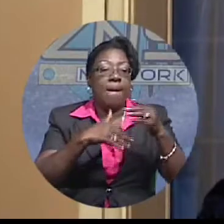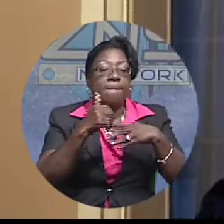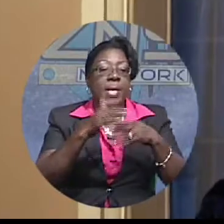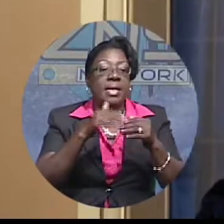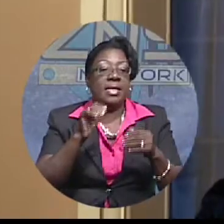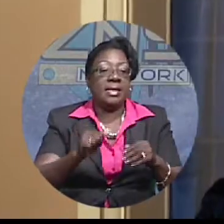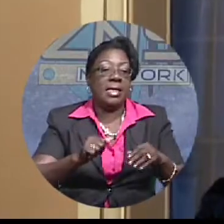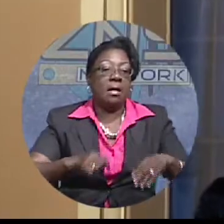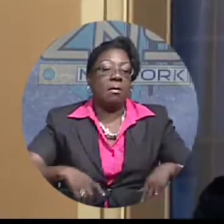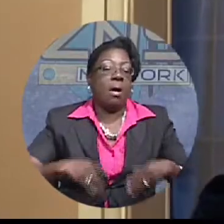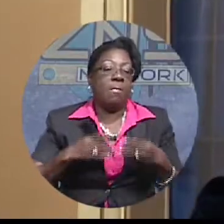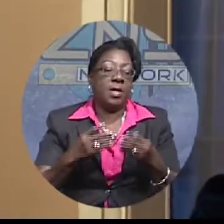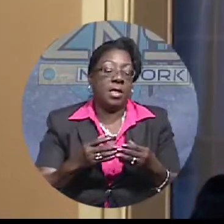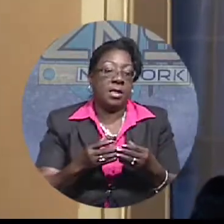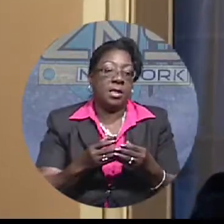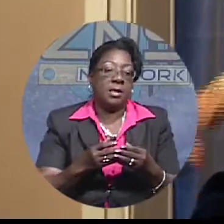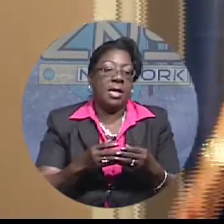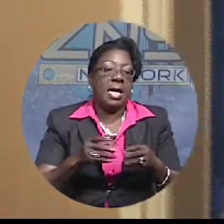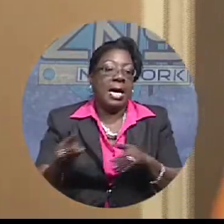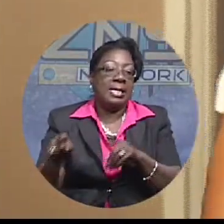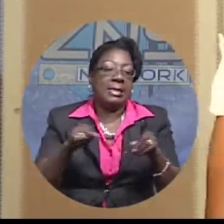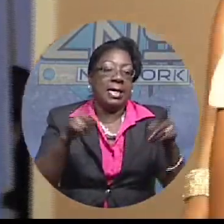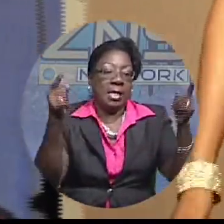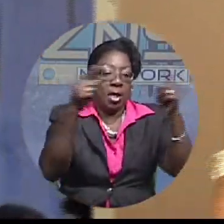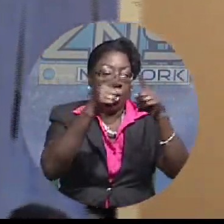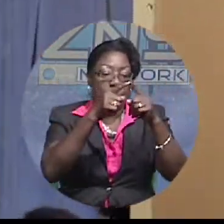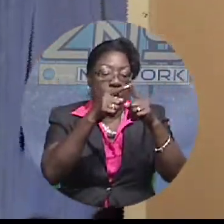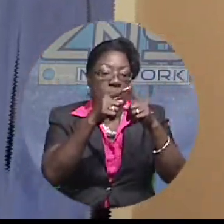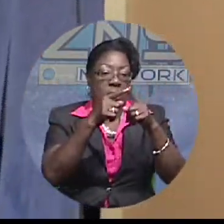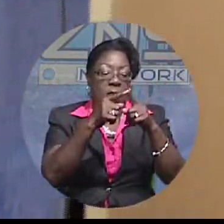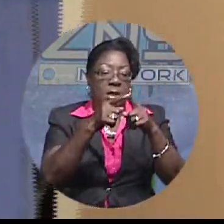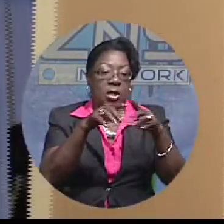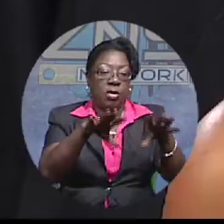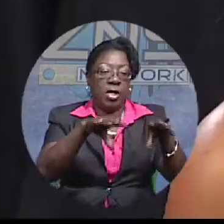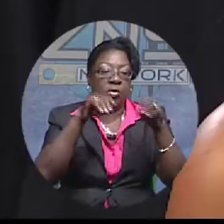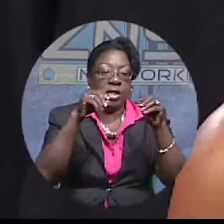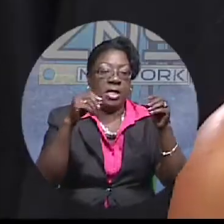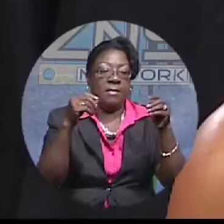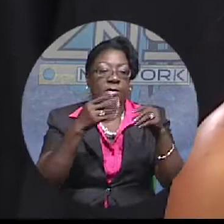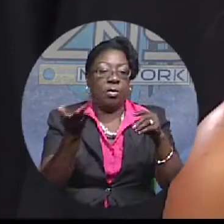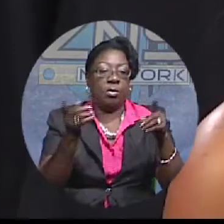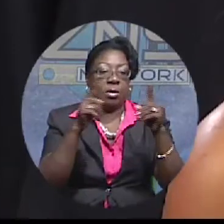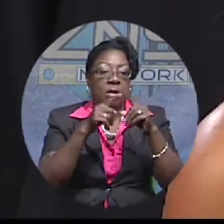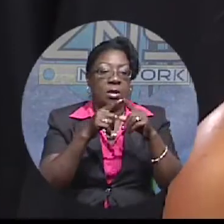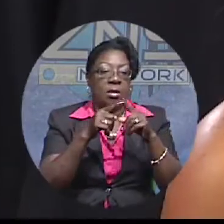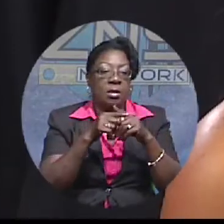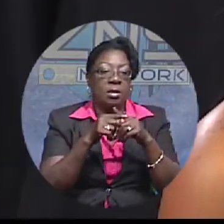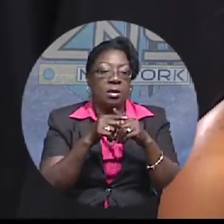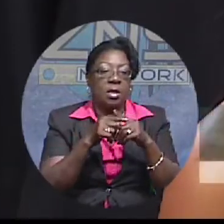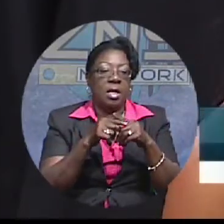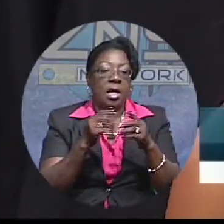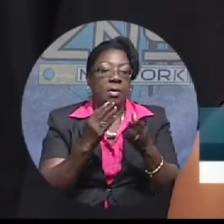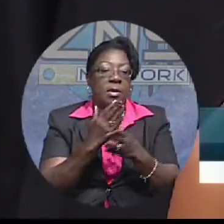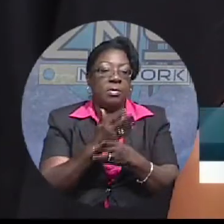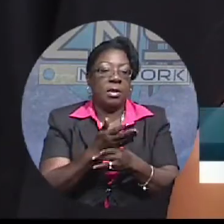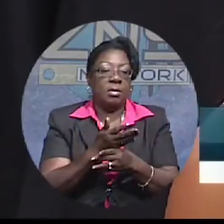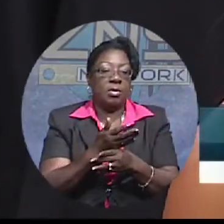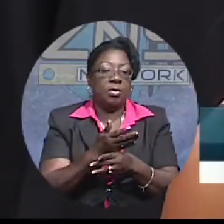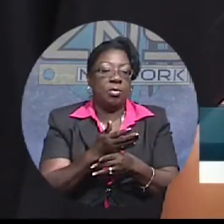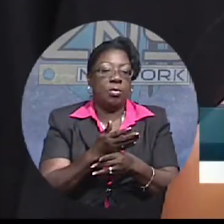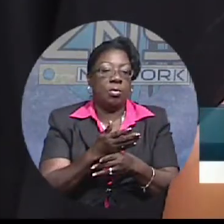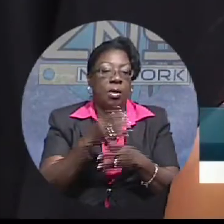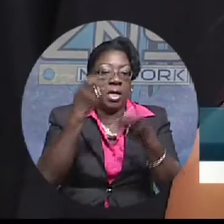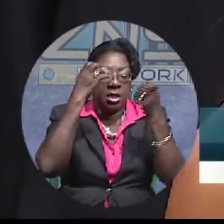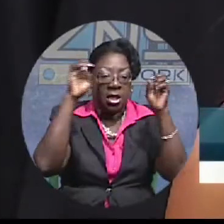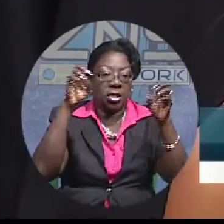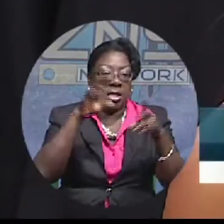speaking out, and setting goals and aspiring to achieve those goals. My platform is female empowerment through education, and